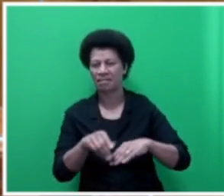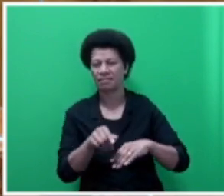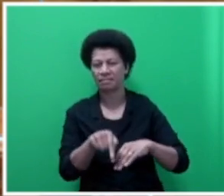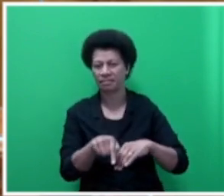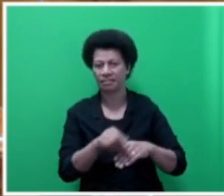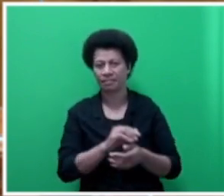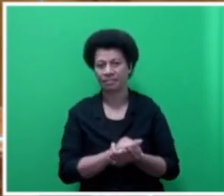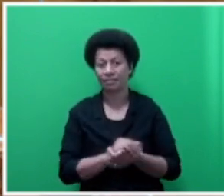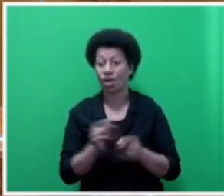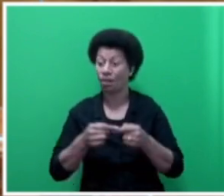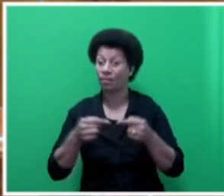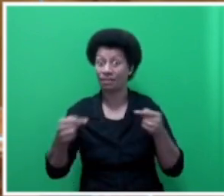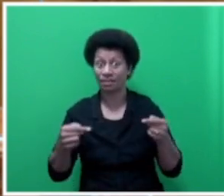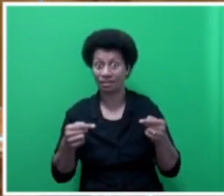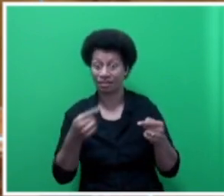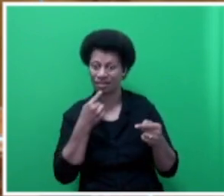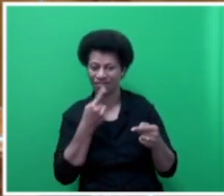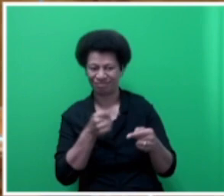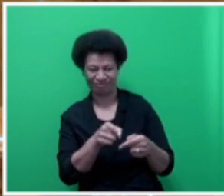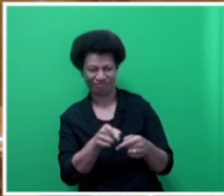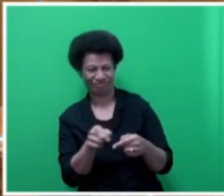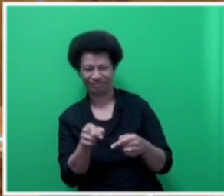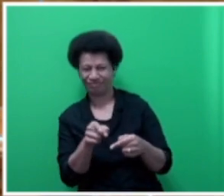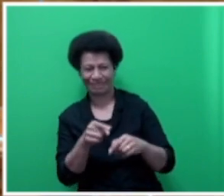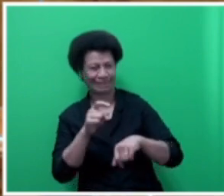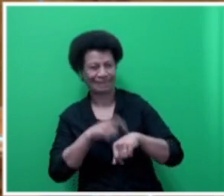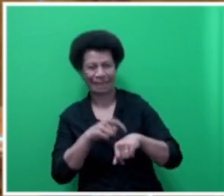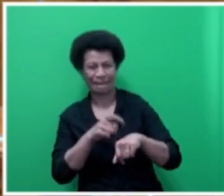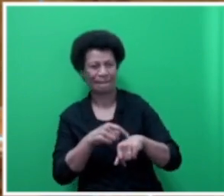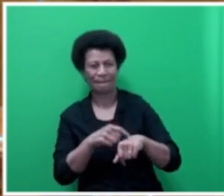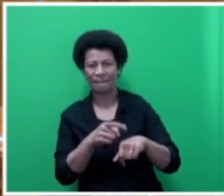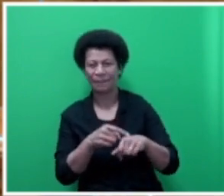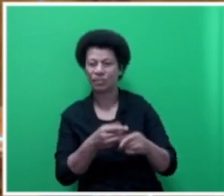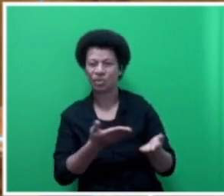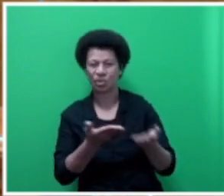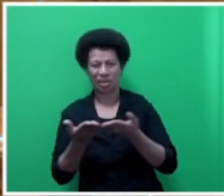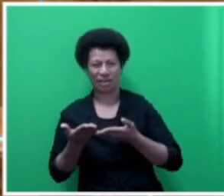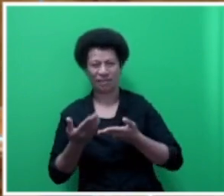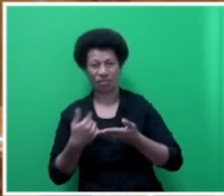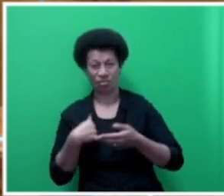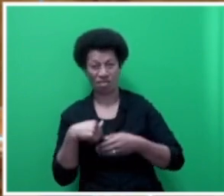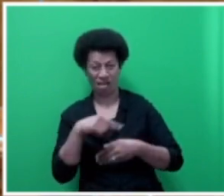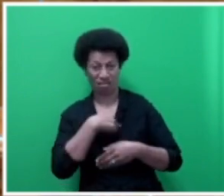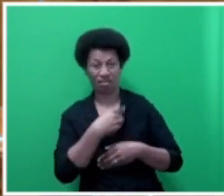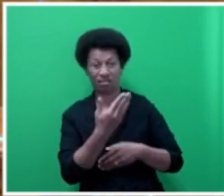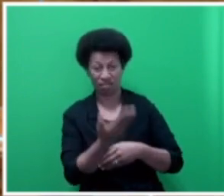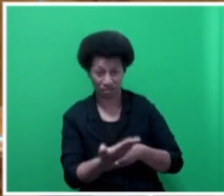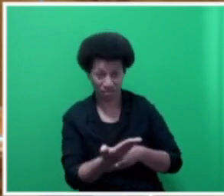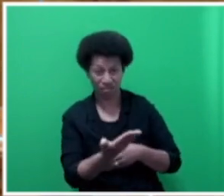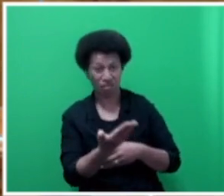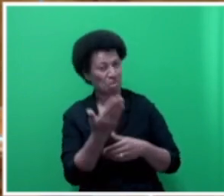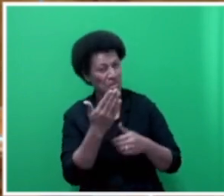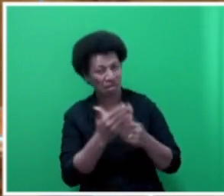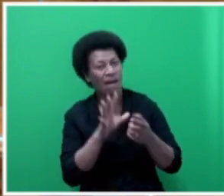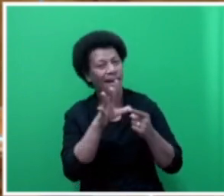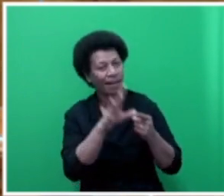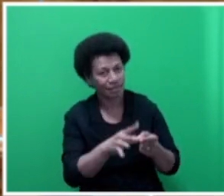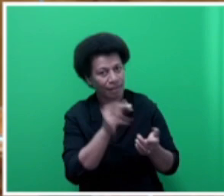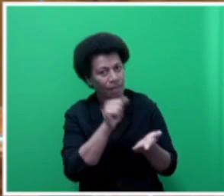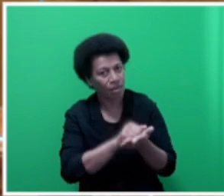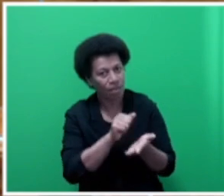possible. Not given time to the opposition to respond appropriately to an